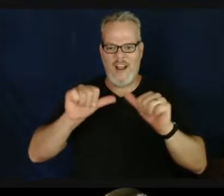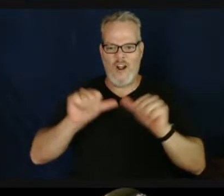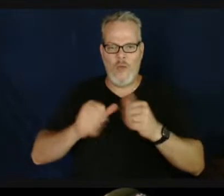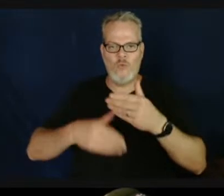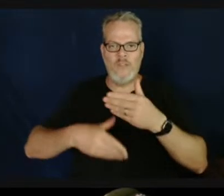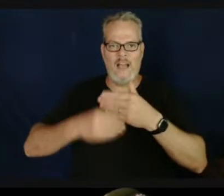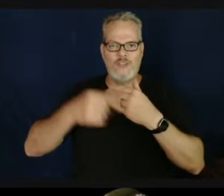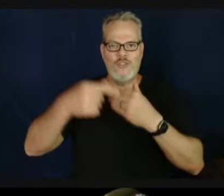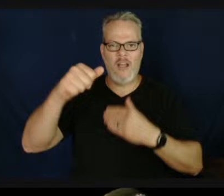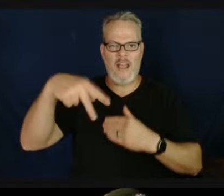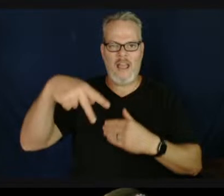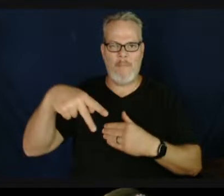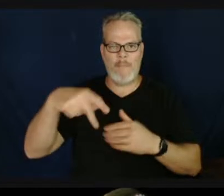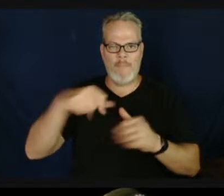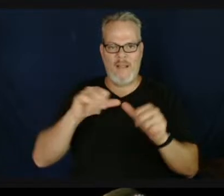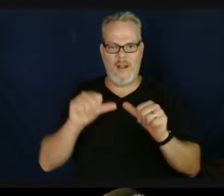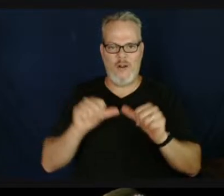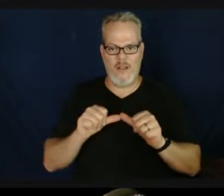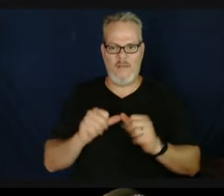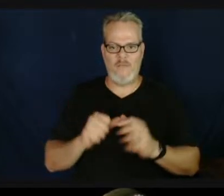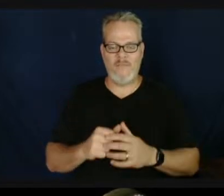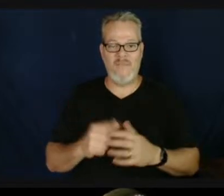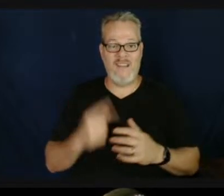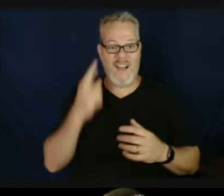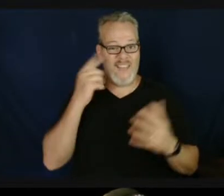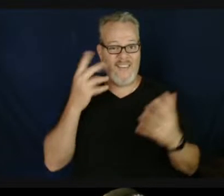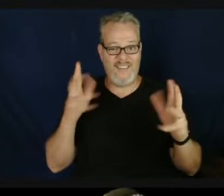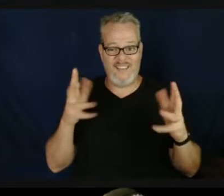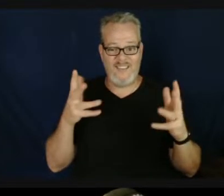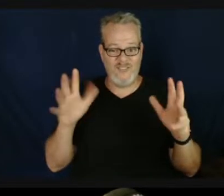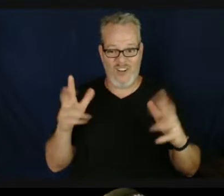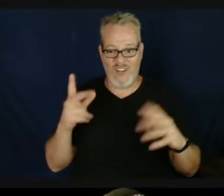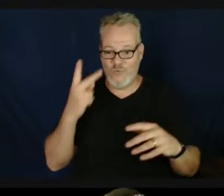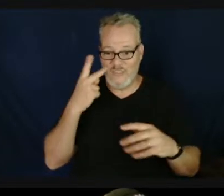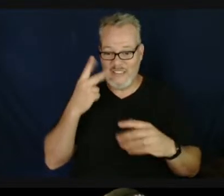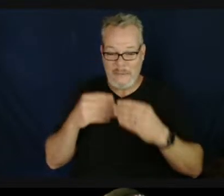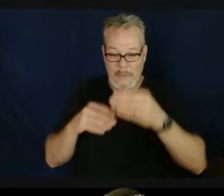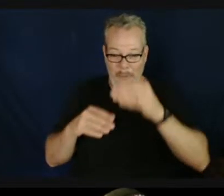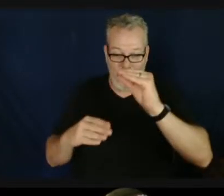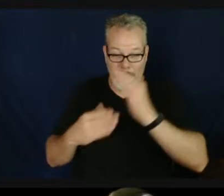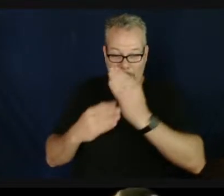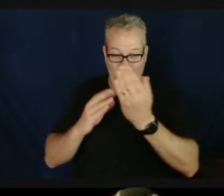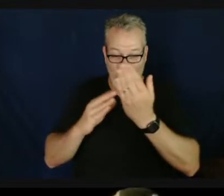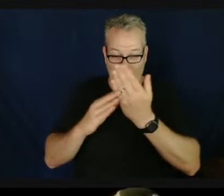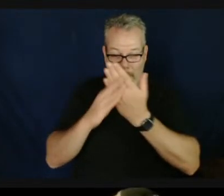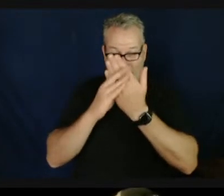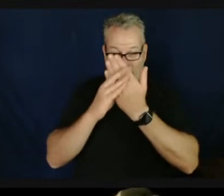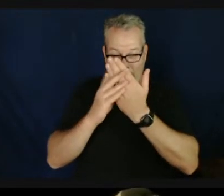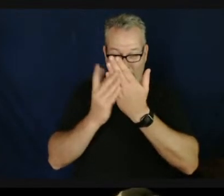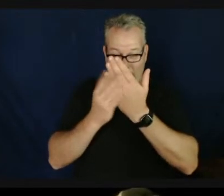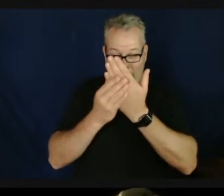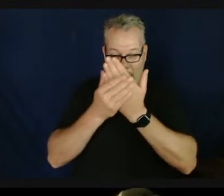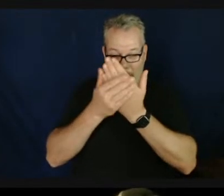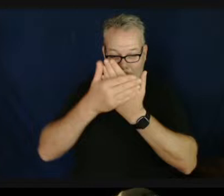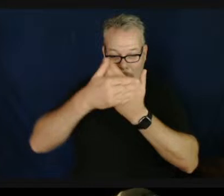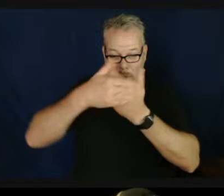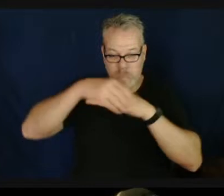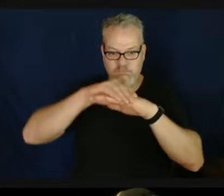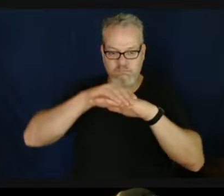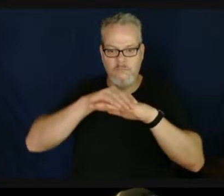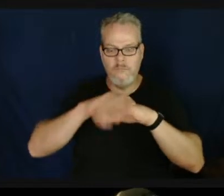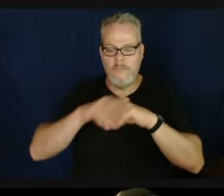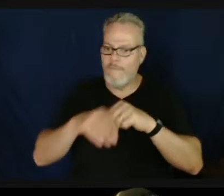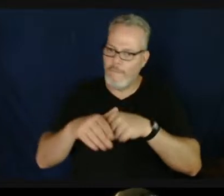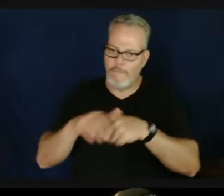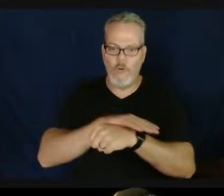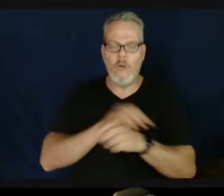to the wall as well. But I think that's all there is. Looks like it's about to go all the way under here. where that'll be completely buried by this